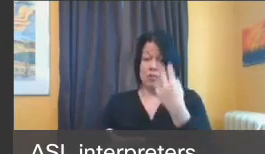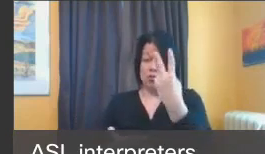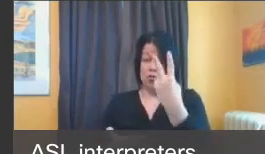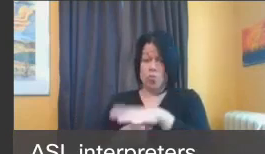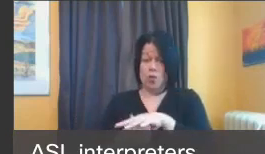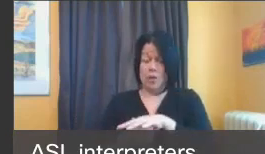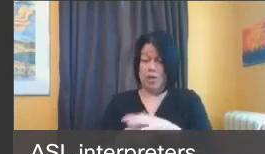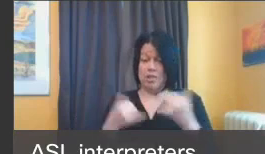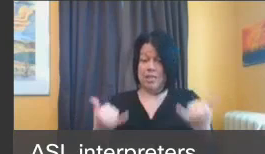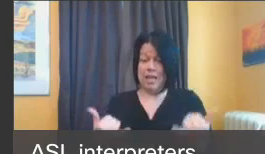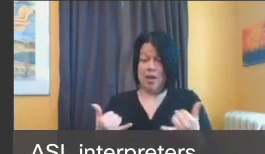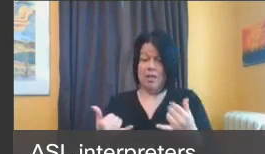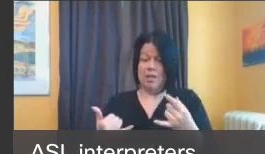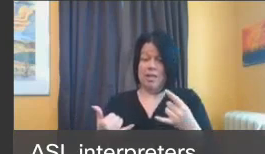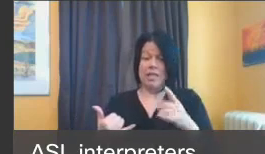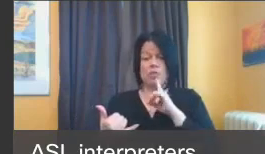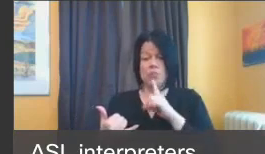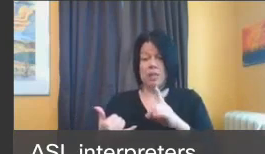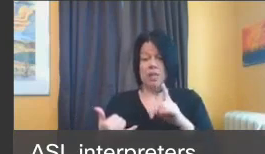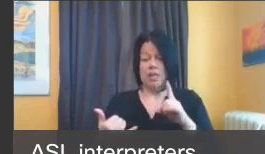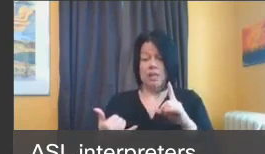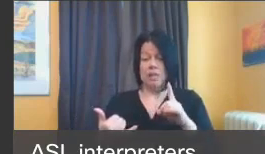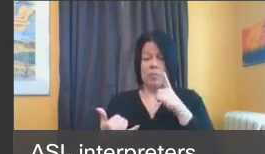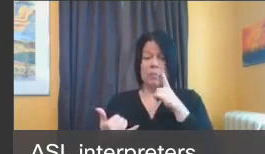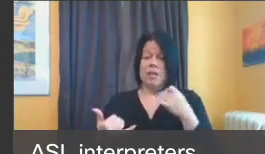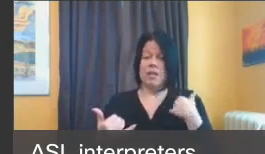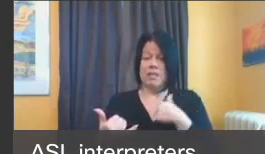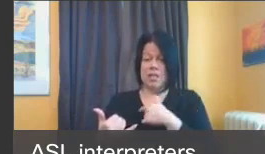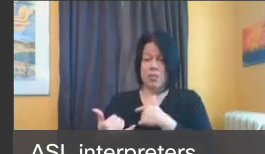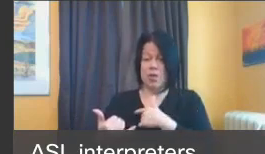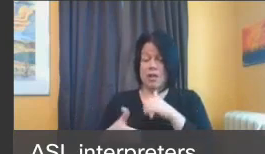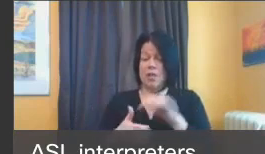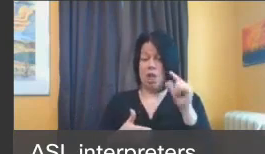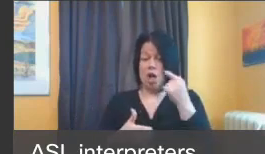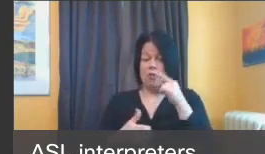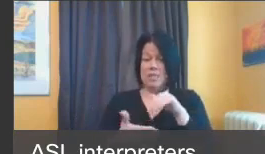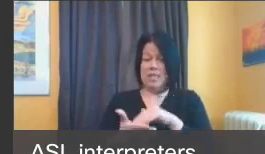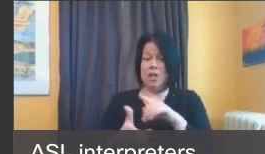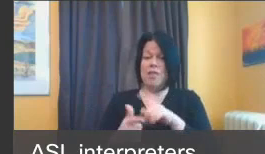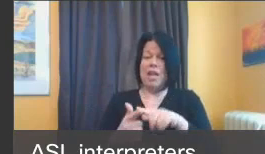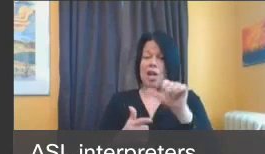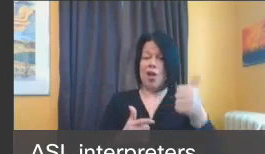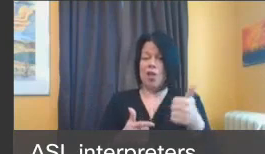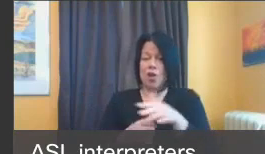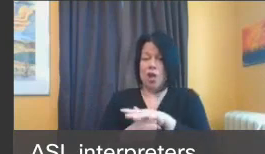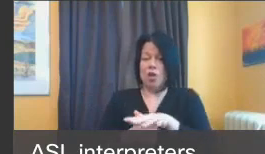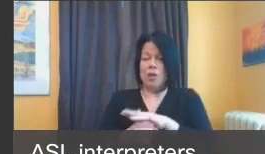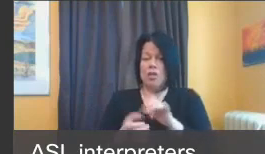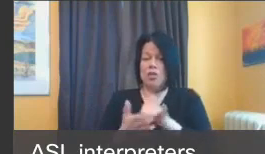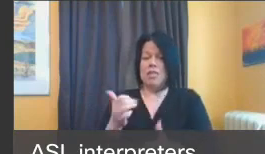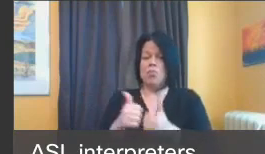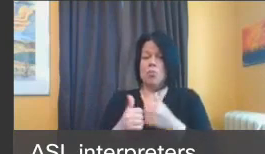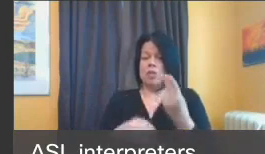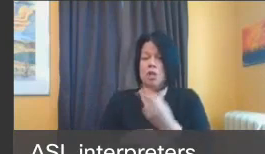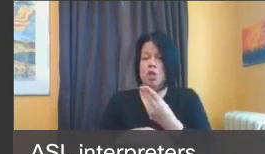locations now is really just has to do with the fact that the offices are in our government center. And then we have another warehouse location that's primarily used to store